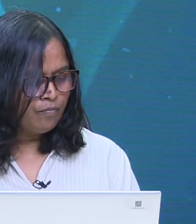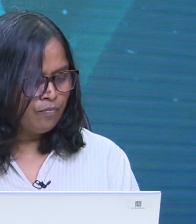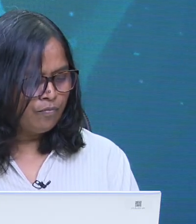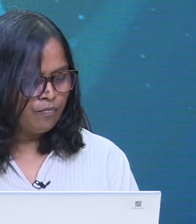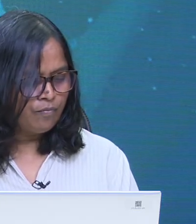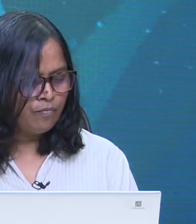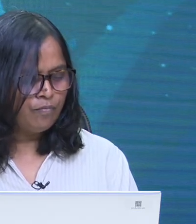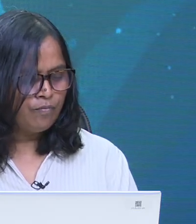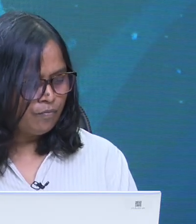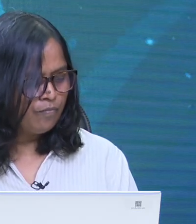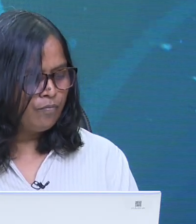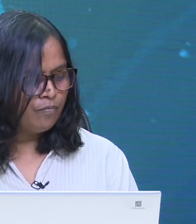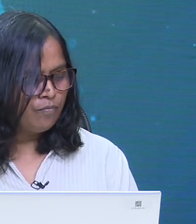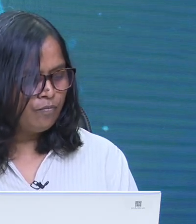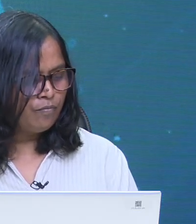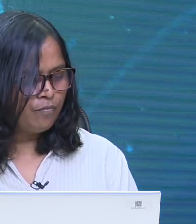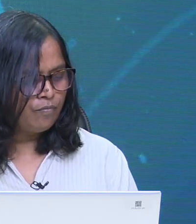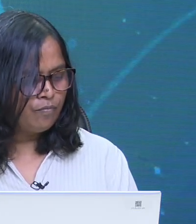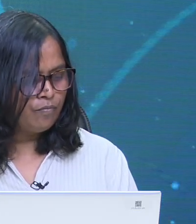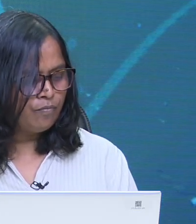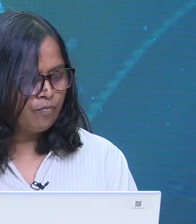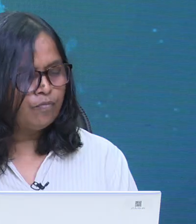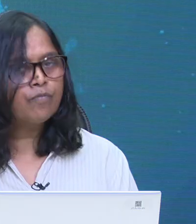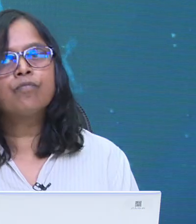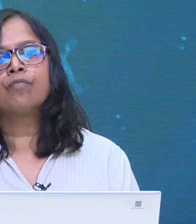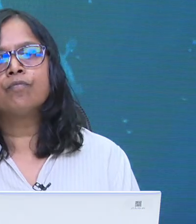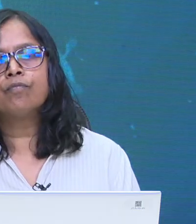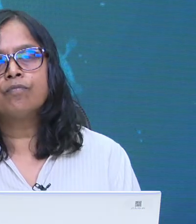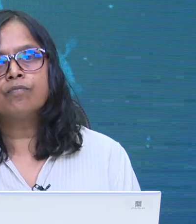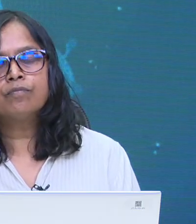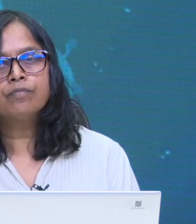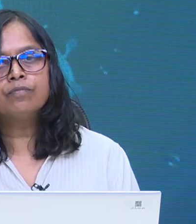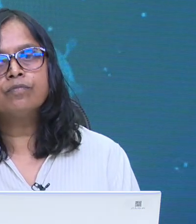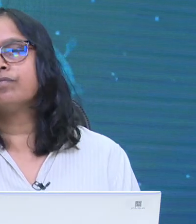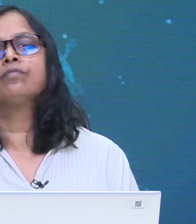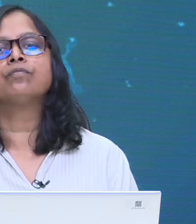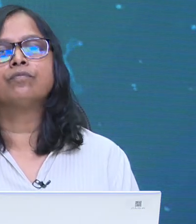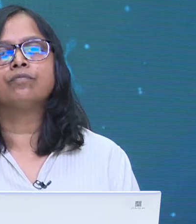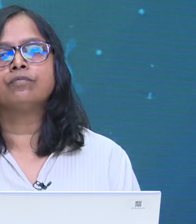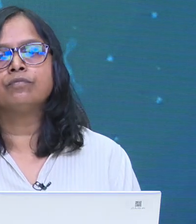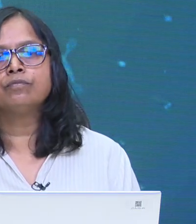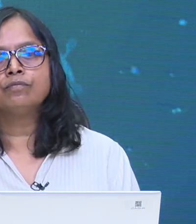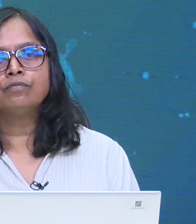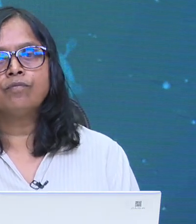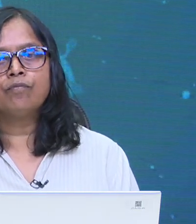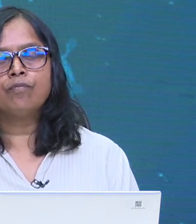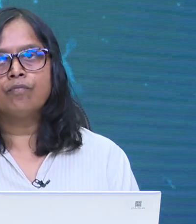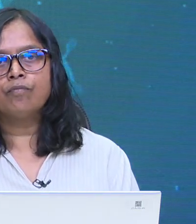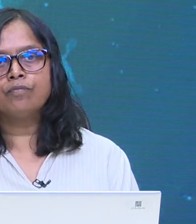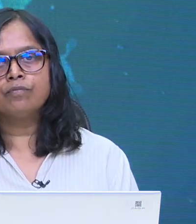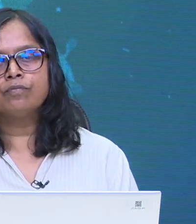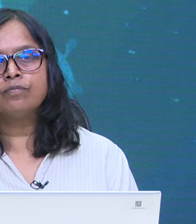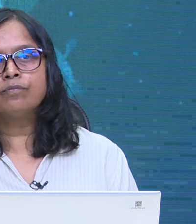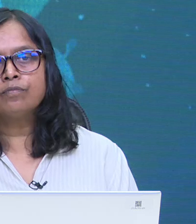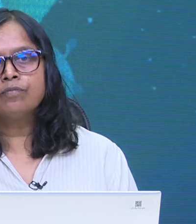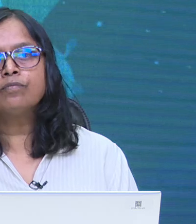this request. Then teacher will be onboarded into the particular school. If now teacher want to make a head teacher, then what they will do, they can change